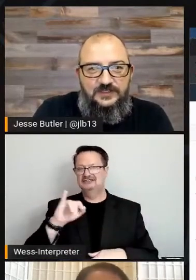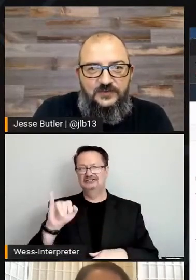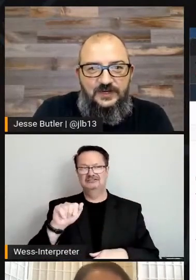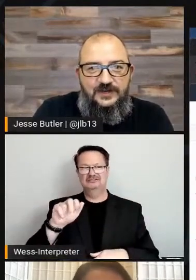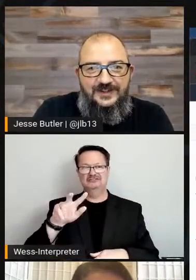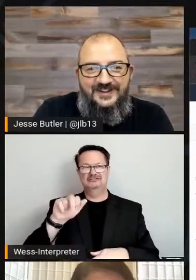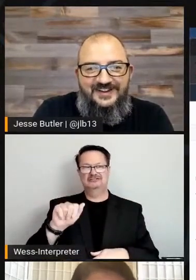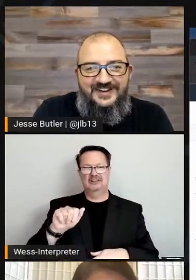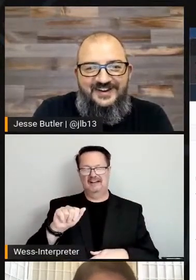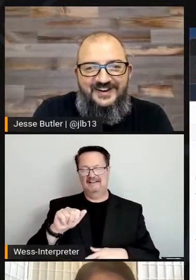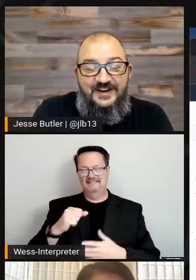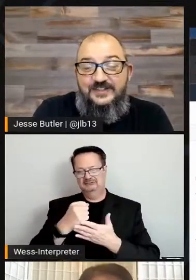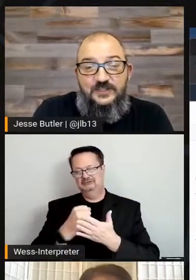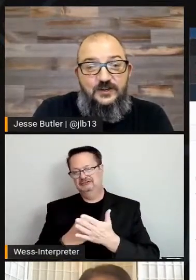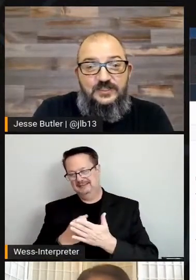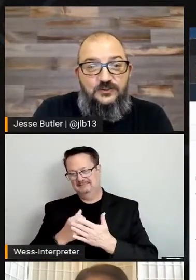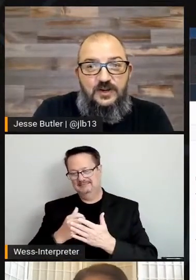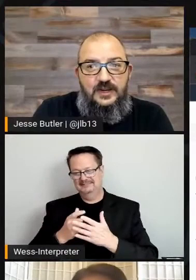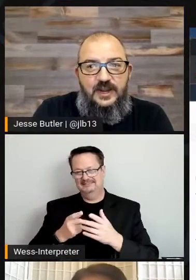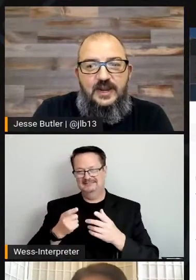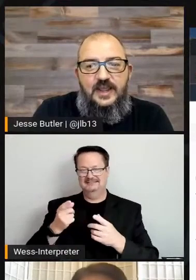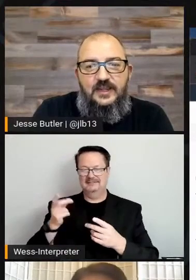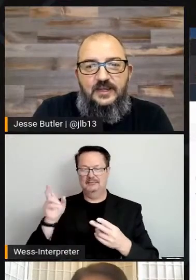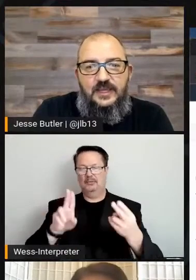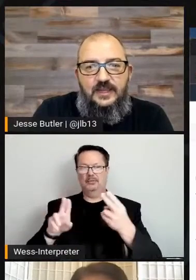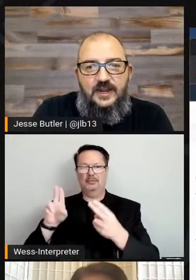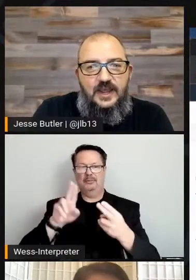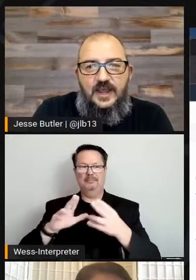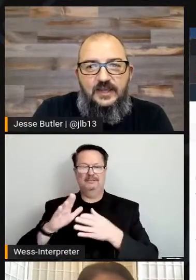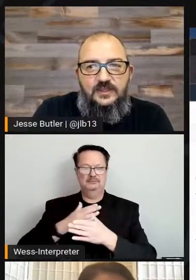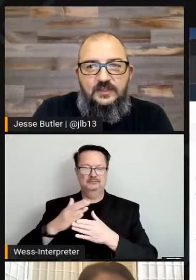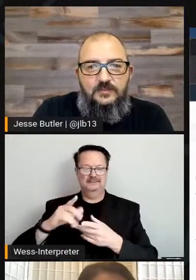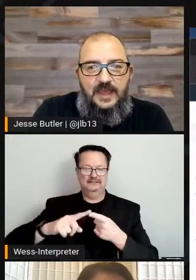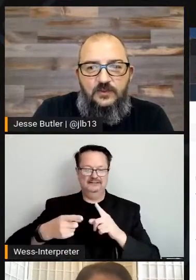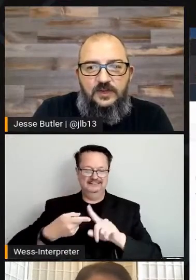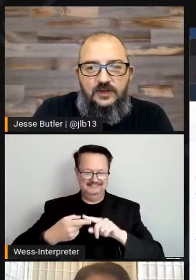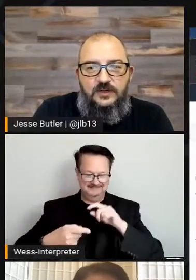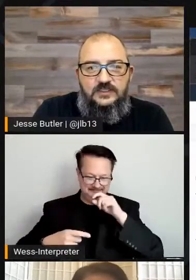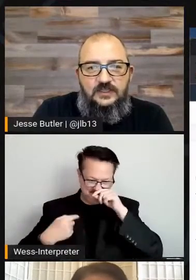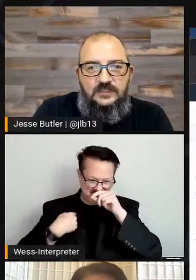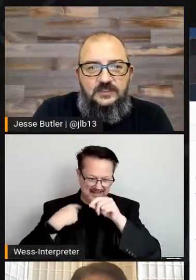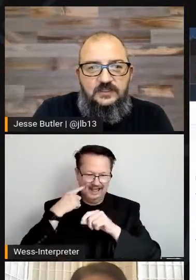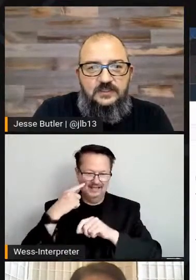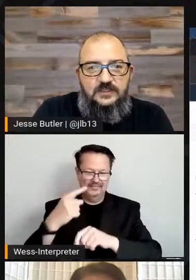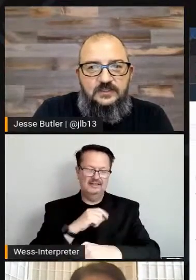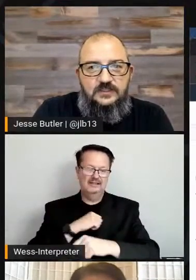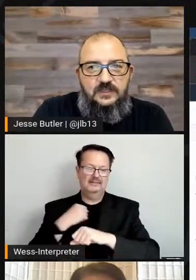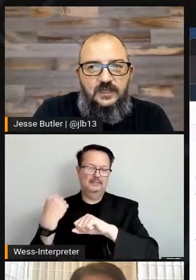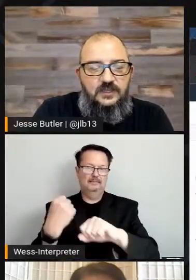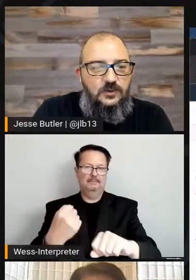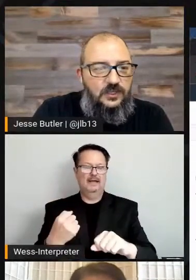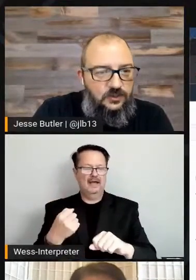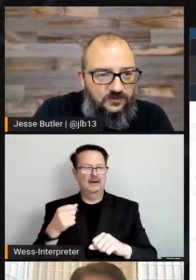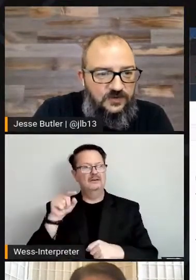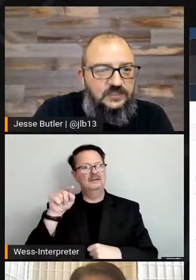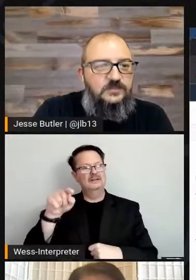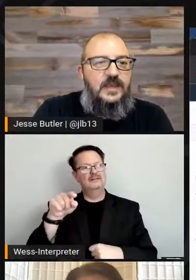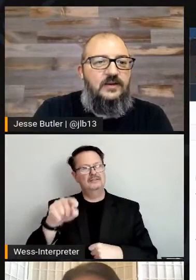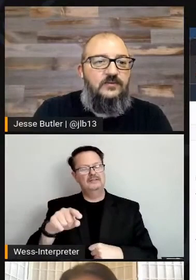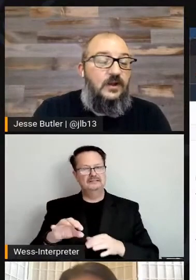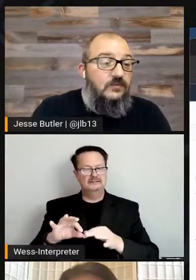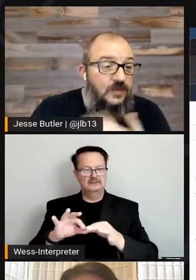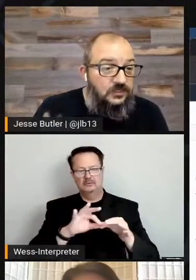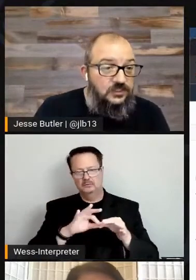That's fine. That's great. And I think the power here is that this is a unified